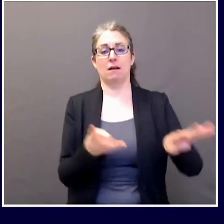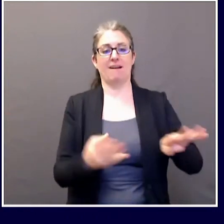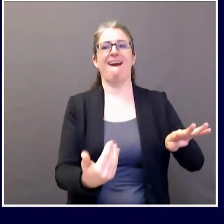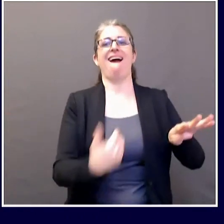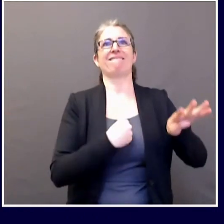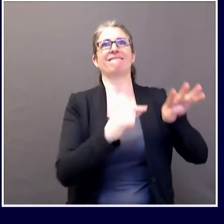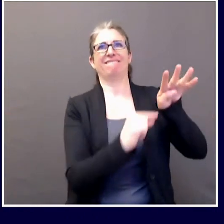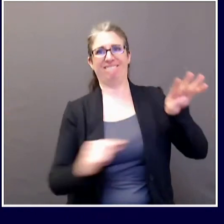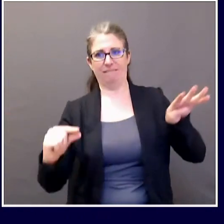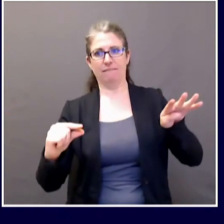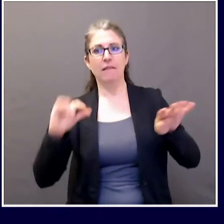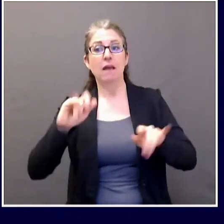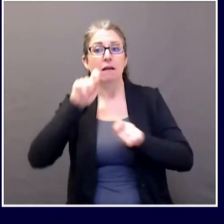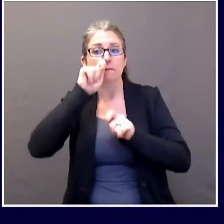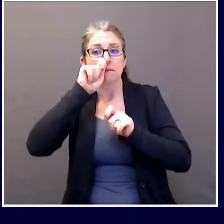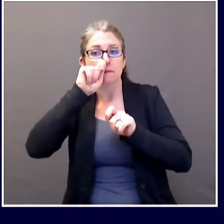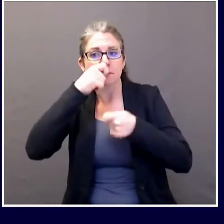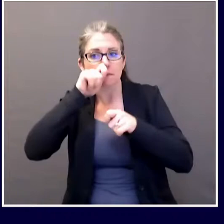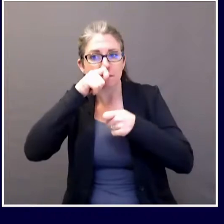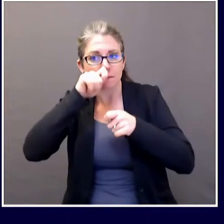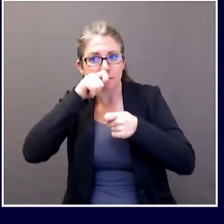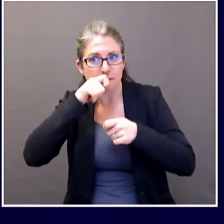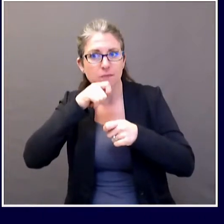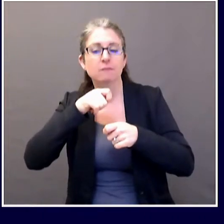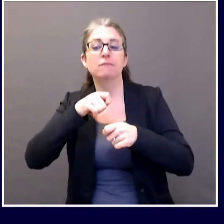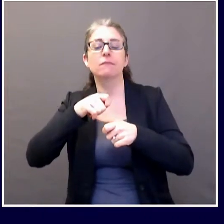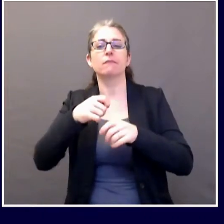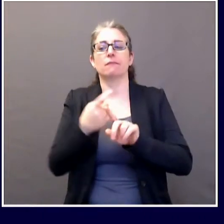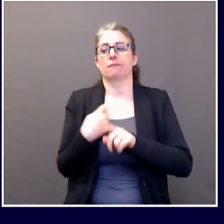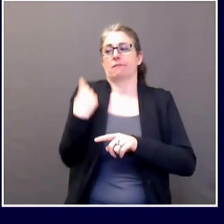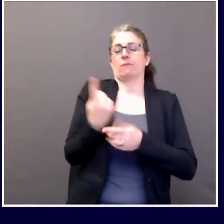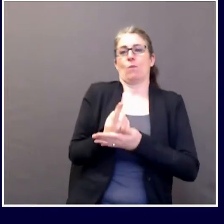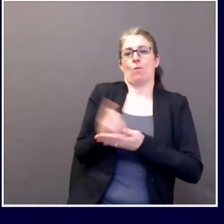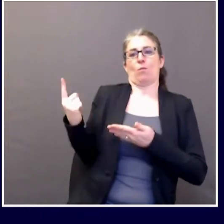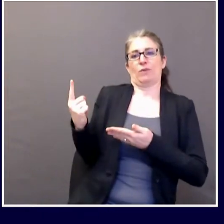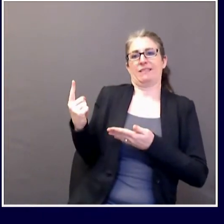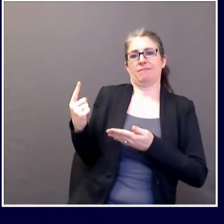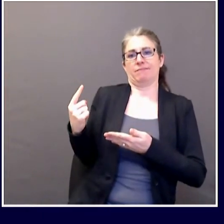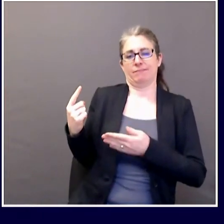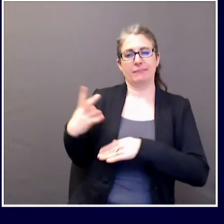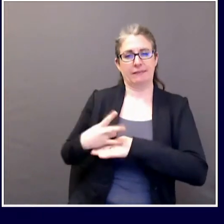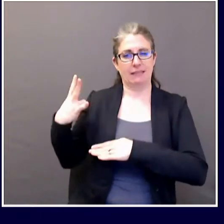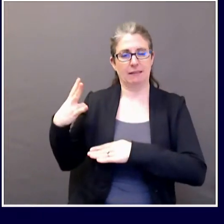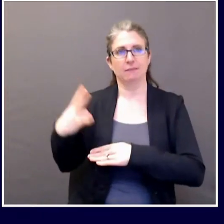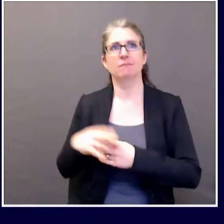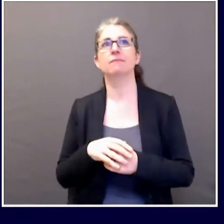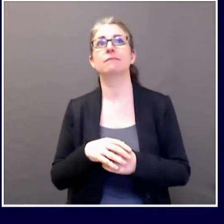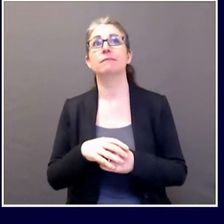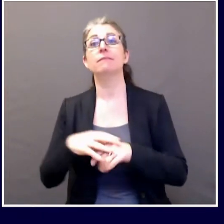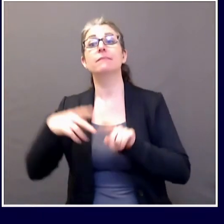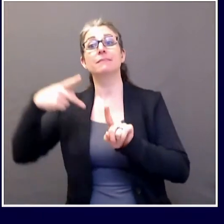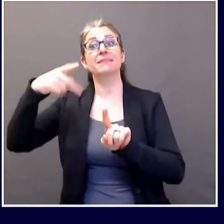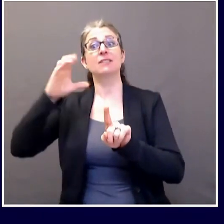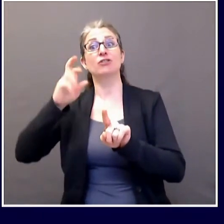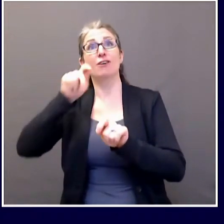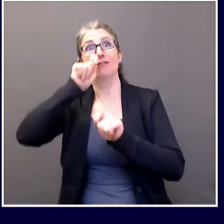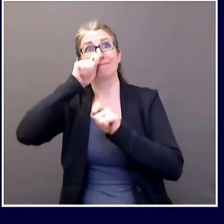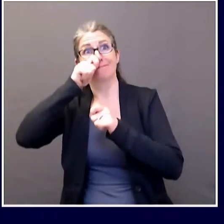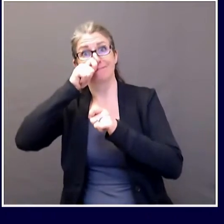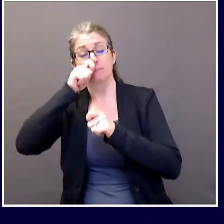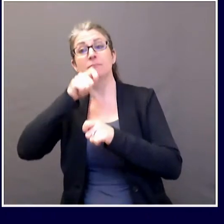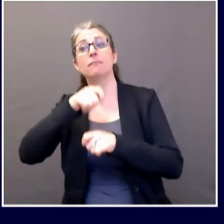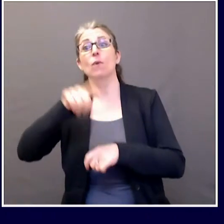basis, with a corresponding PCR testing volume of 614 tests for